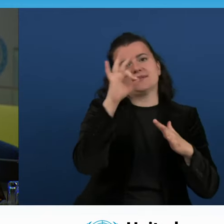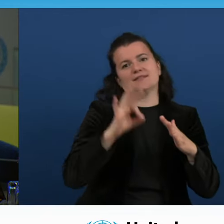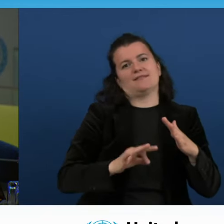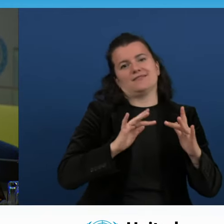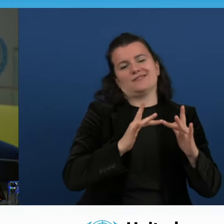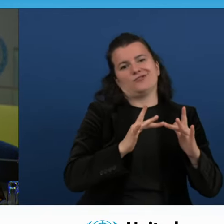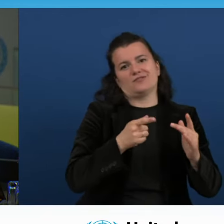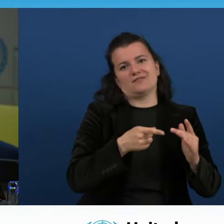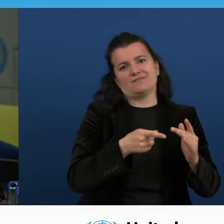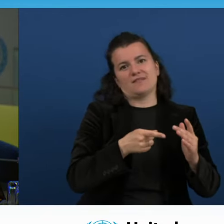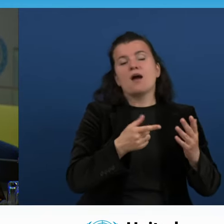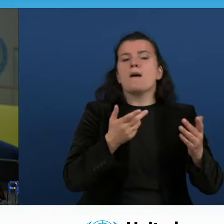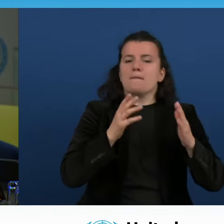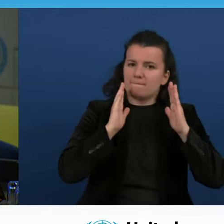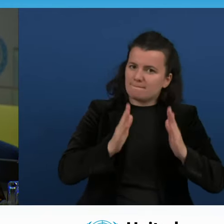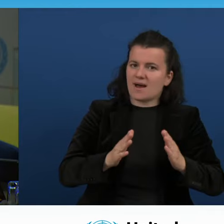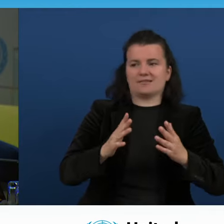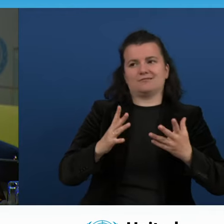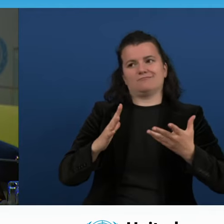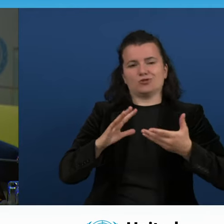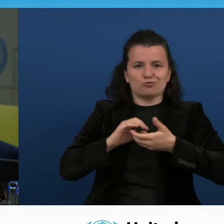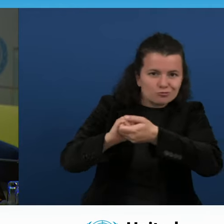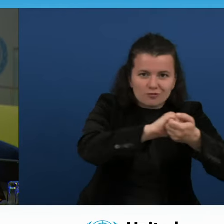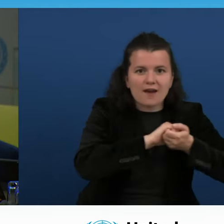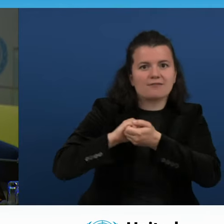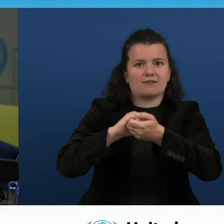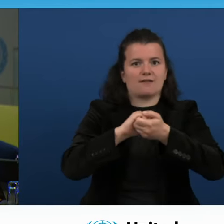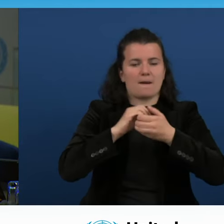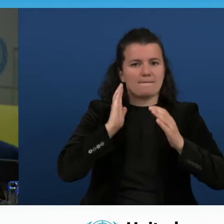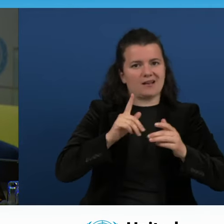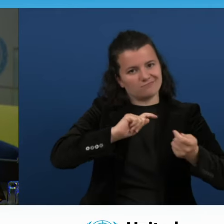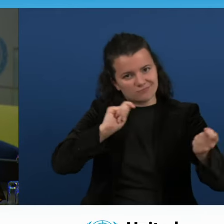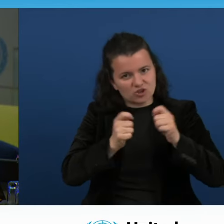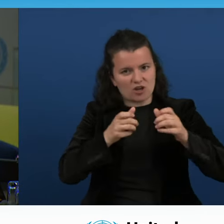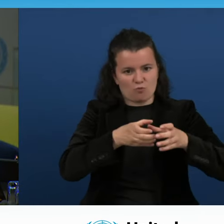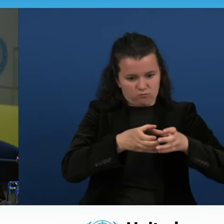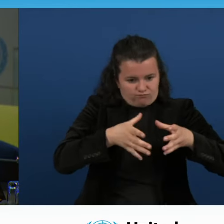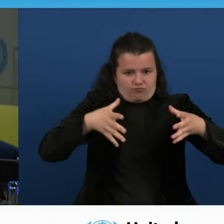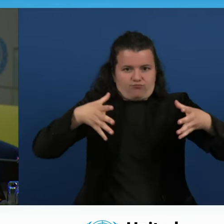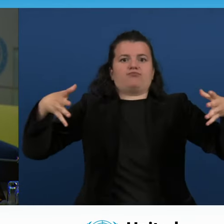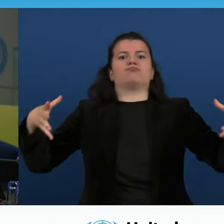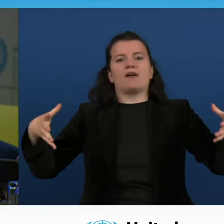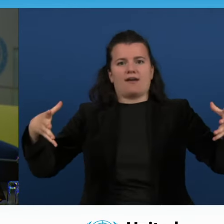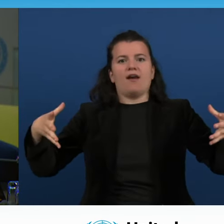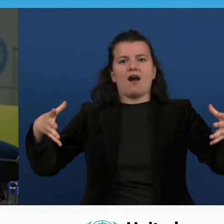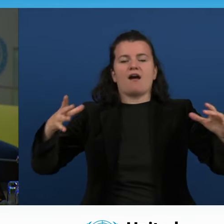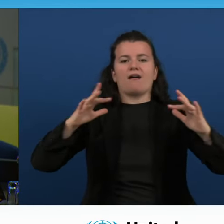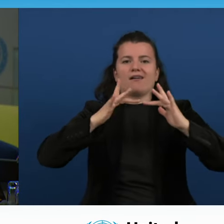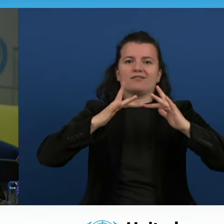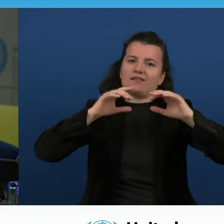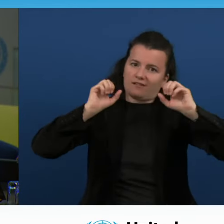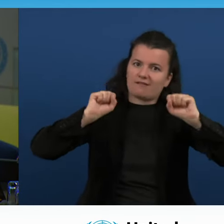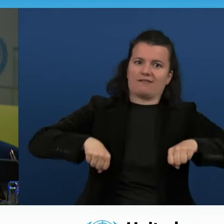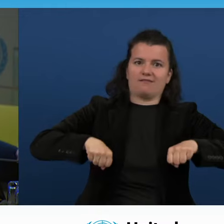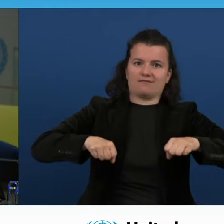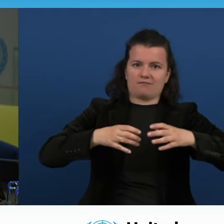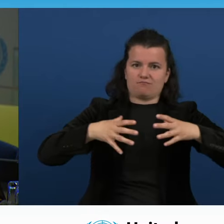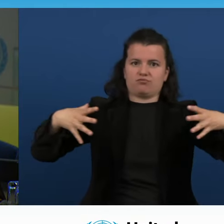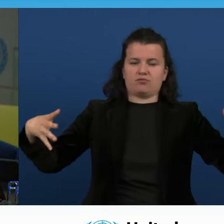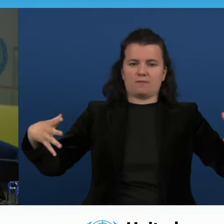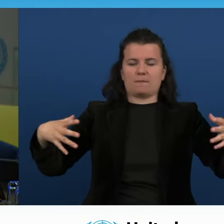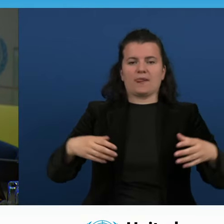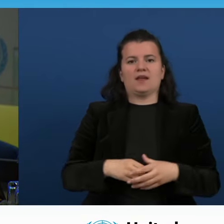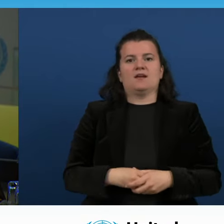a multi-stakeholder approach to be able to bridge this gap. And, you know, youth can actually do a lot in that space, first of all, because we're all